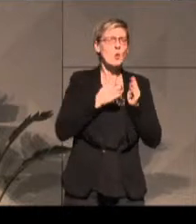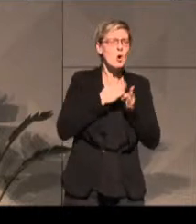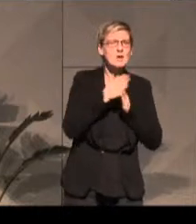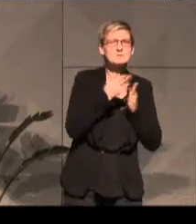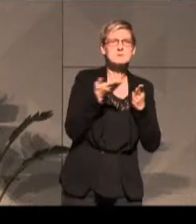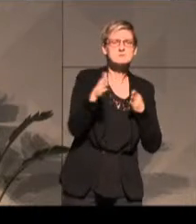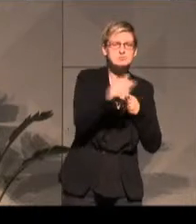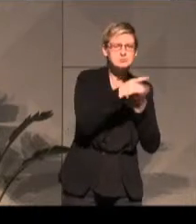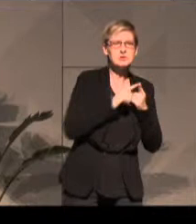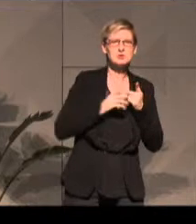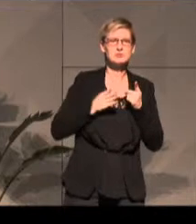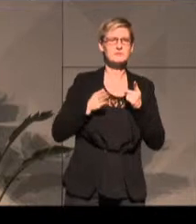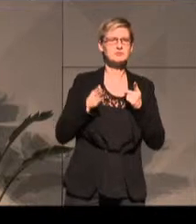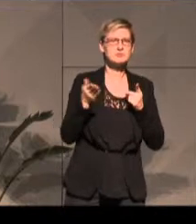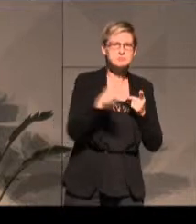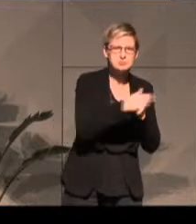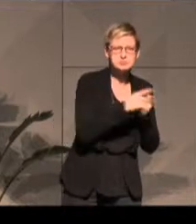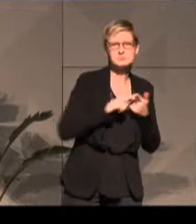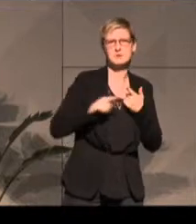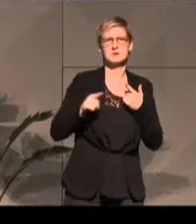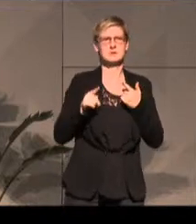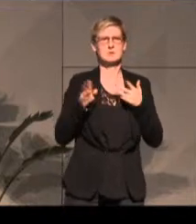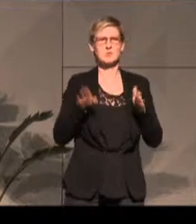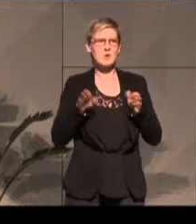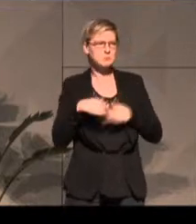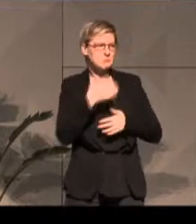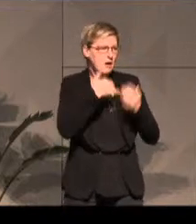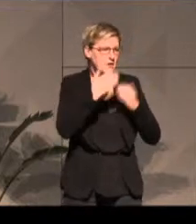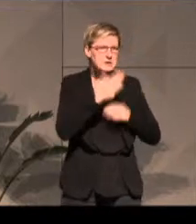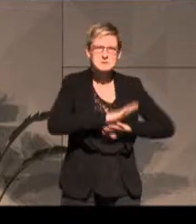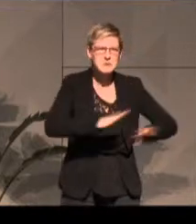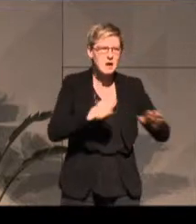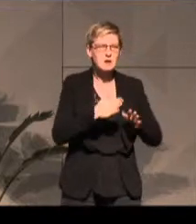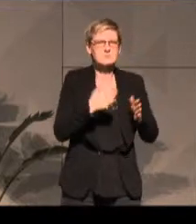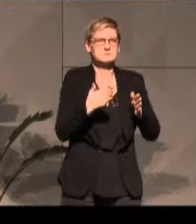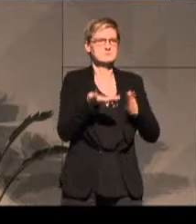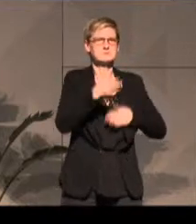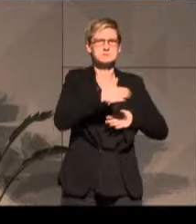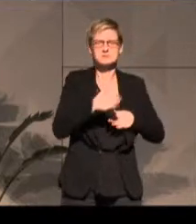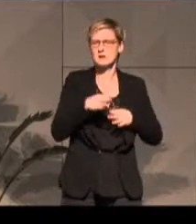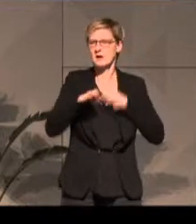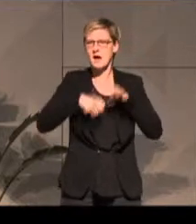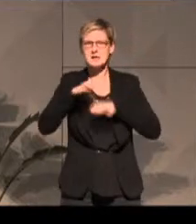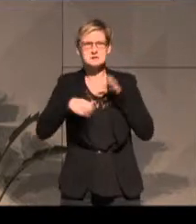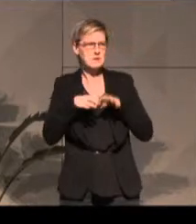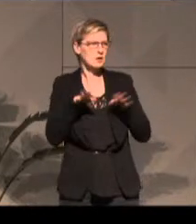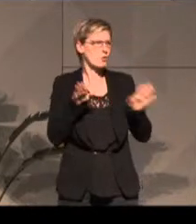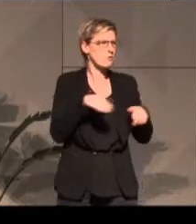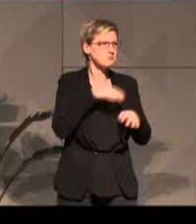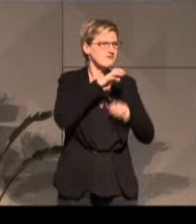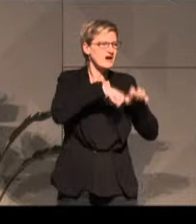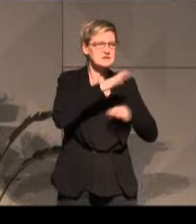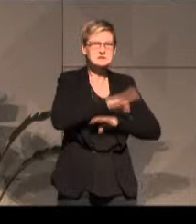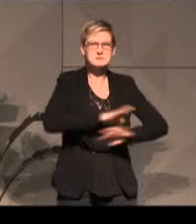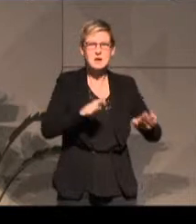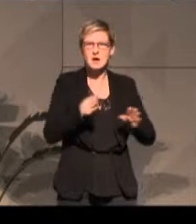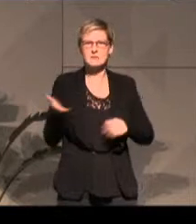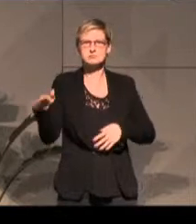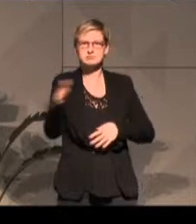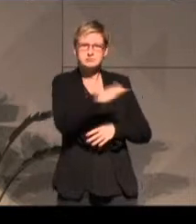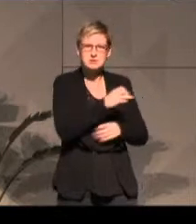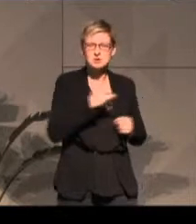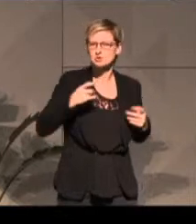same. This is from microorganisms to small fish to seals and polar bears. All that will disappear once